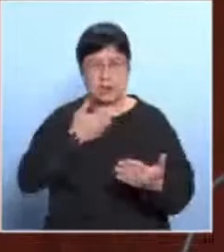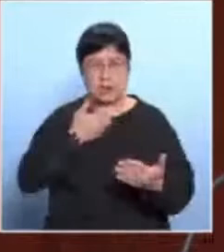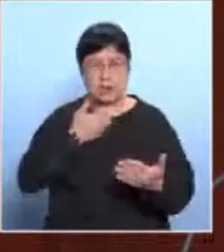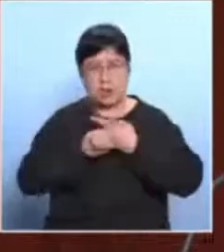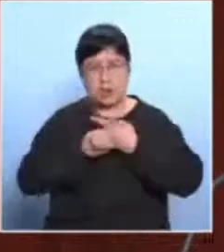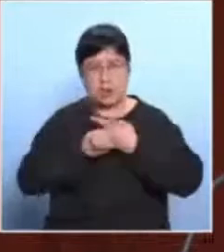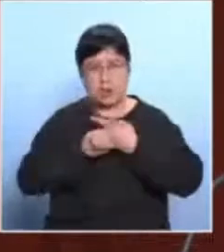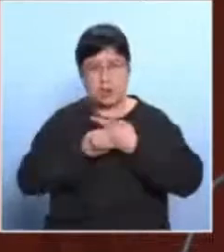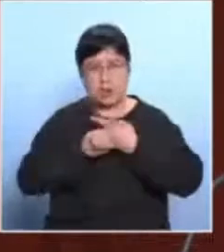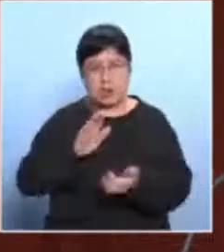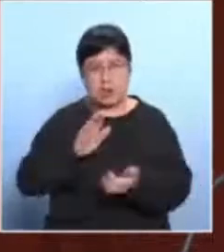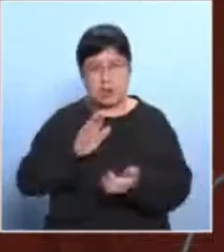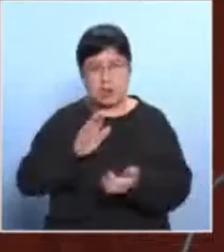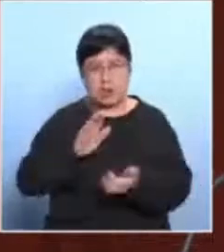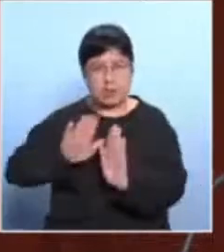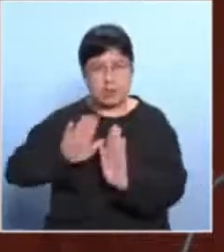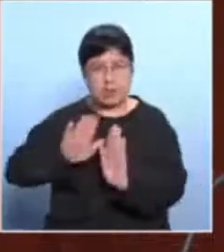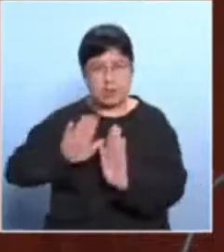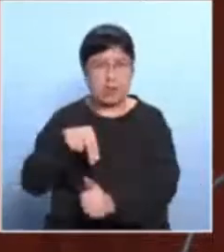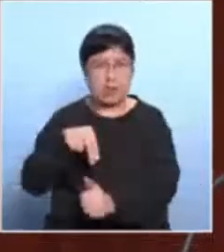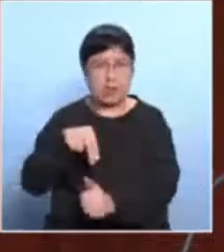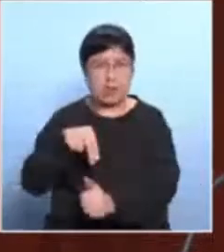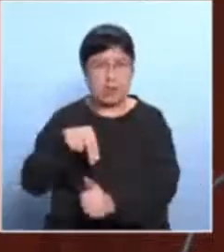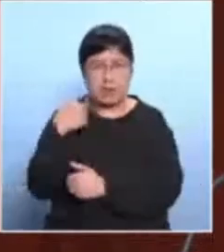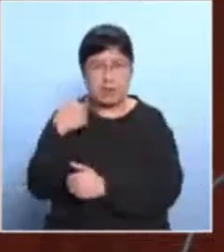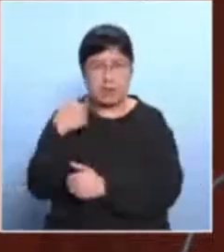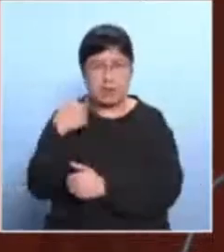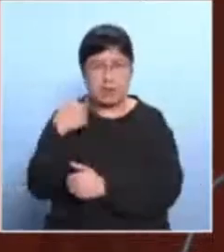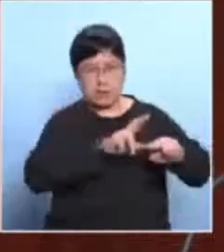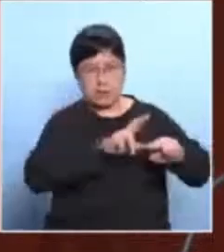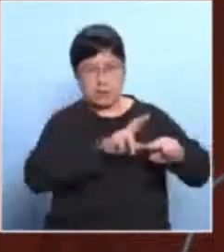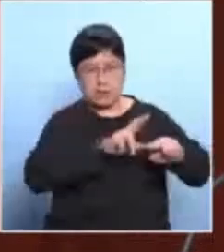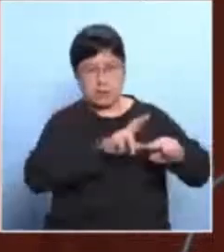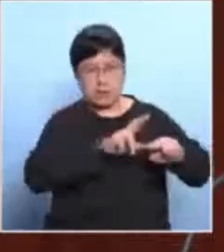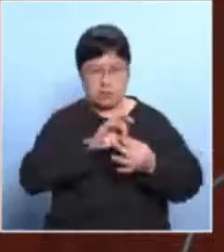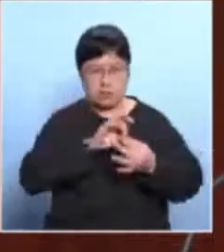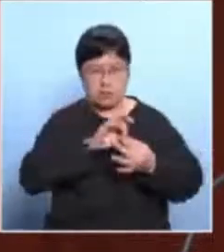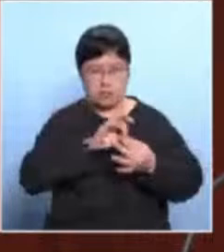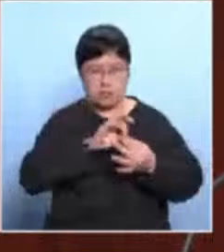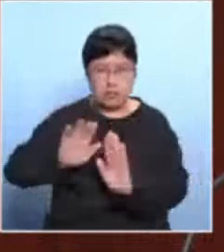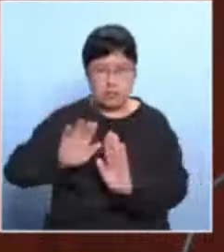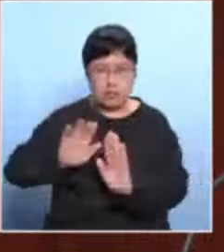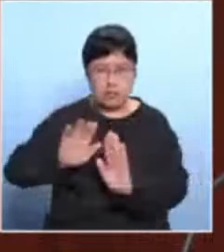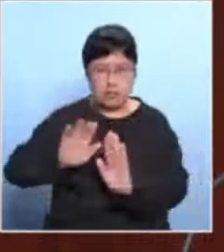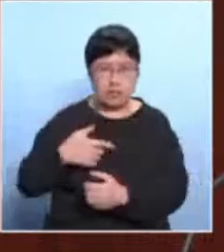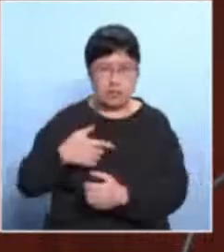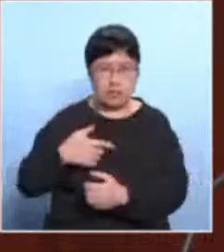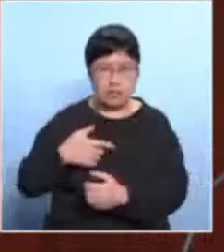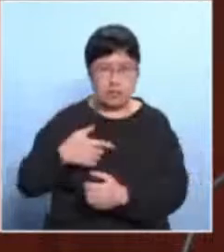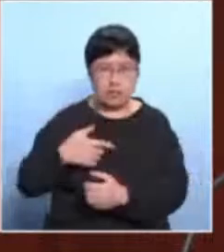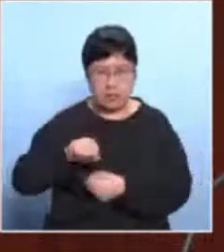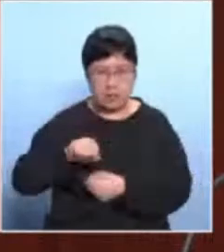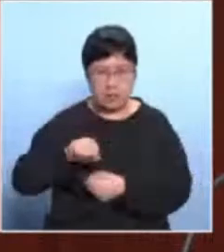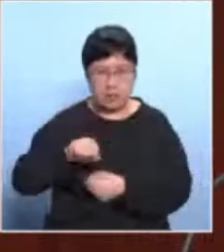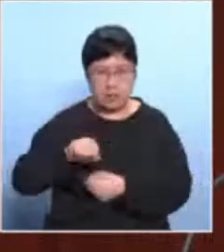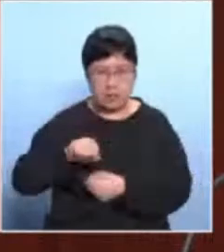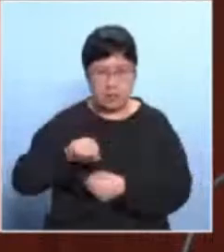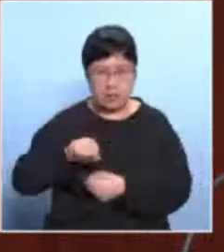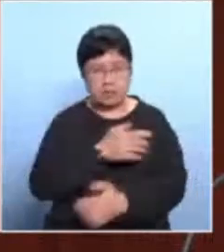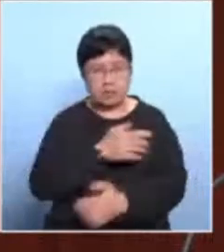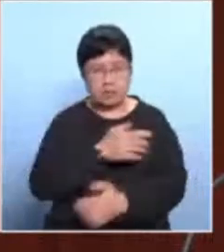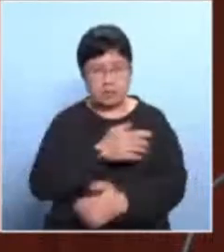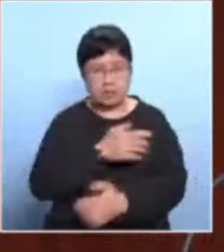strengthen the joint disease prevention and control, as well as manpower training with the mainland authorities, and promote, through